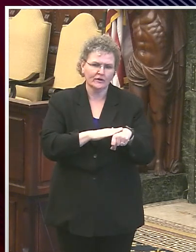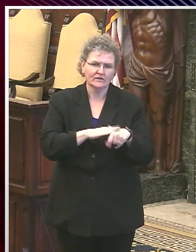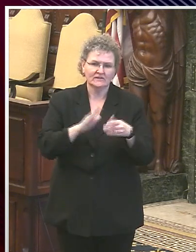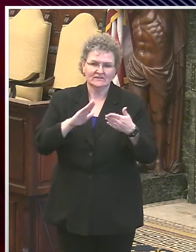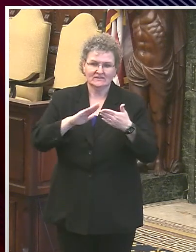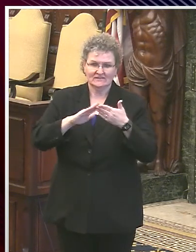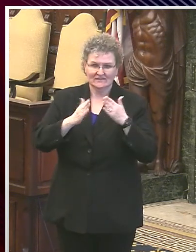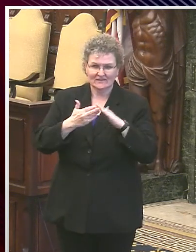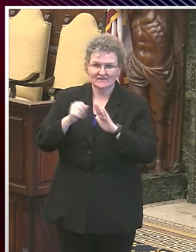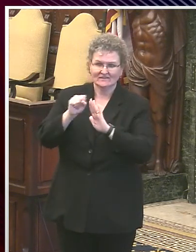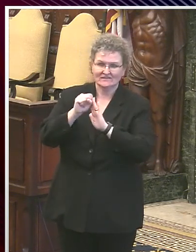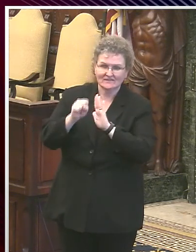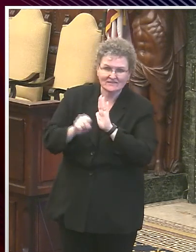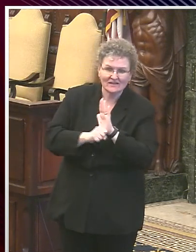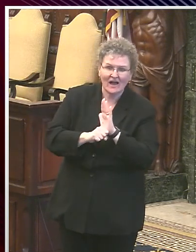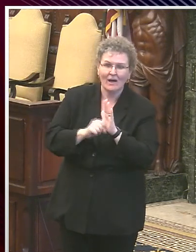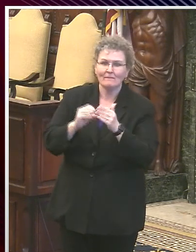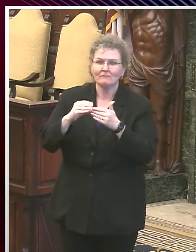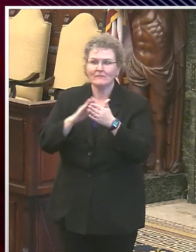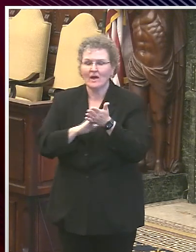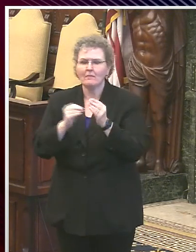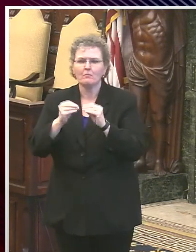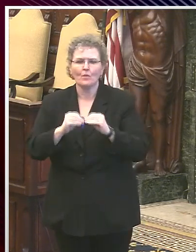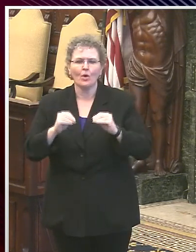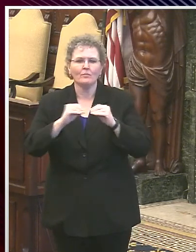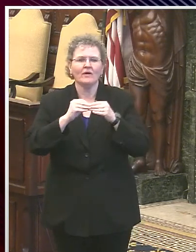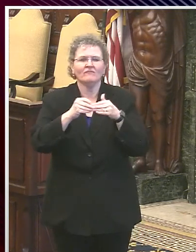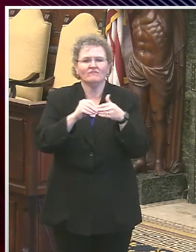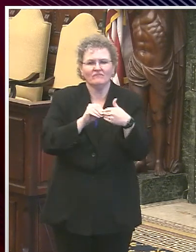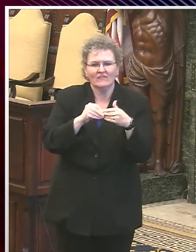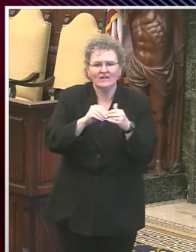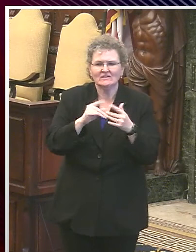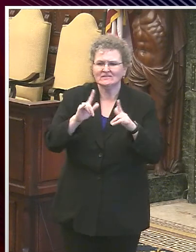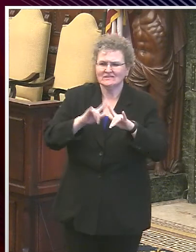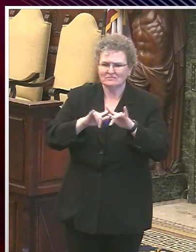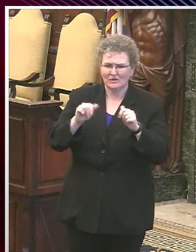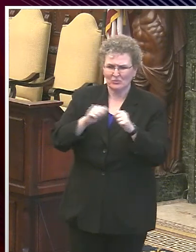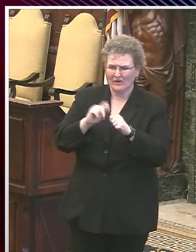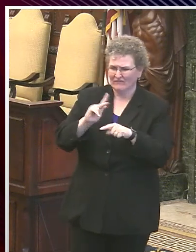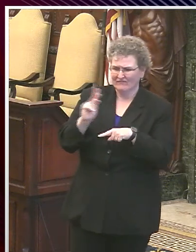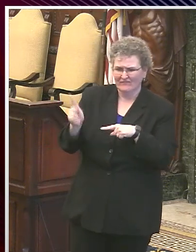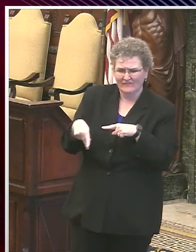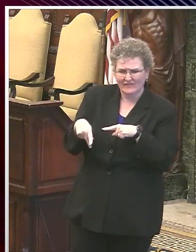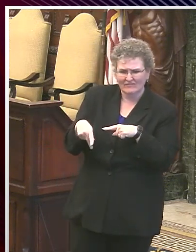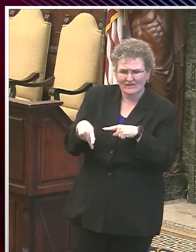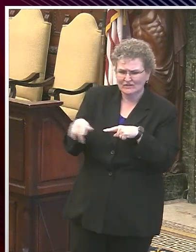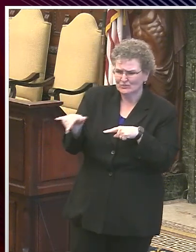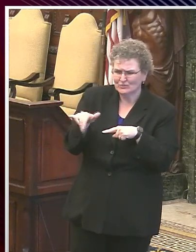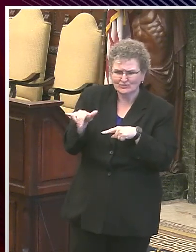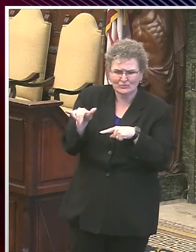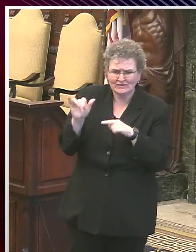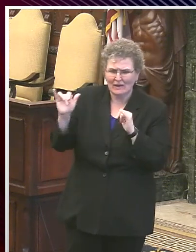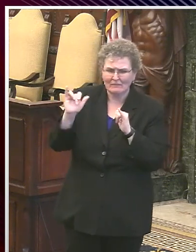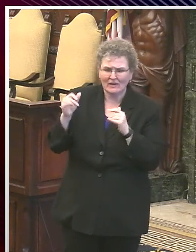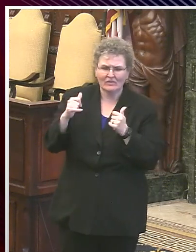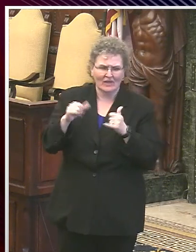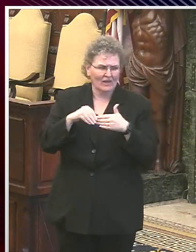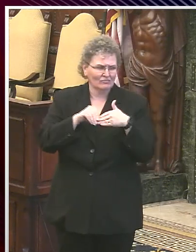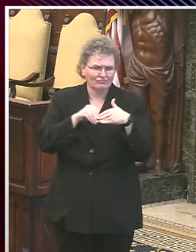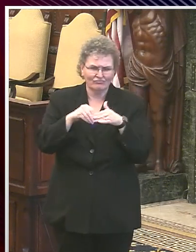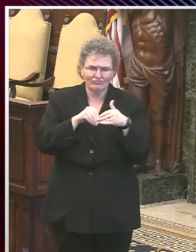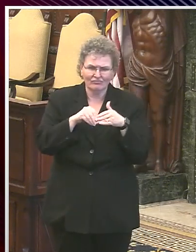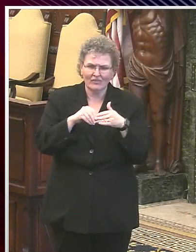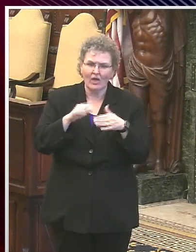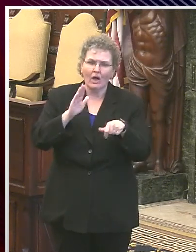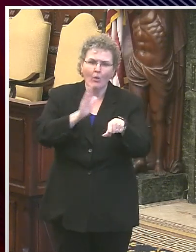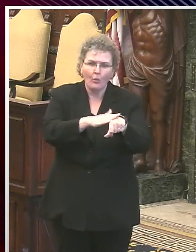states loosening restrictions at a time when Philadelphia is loosening restrictions. Did that warning give you